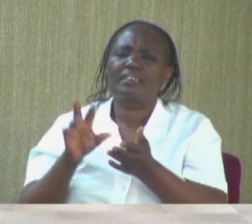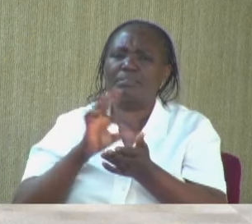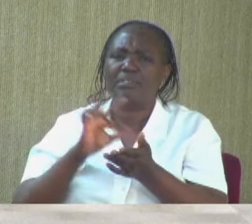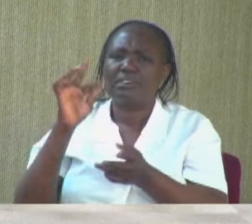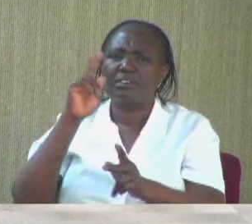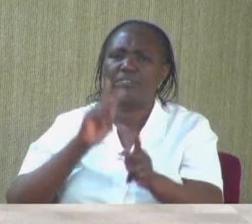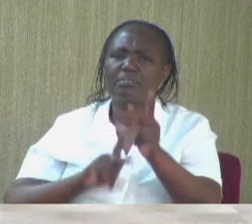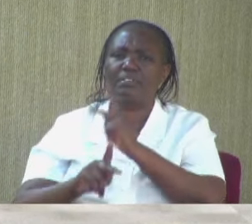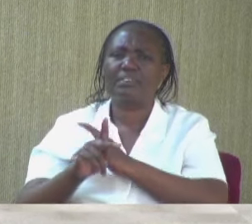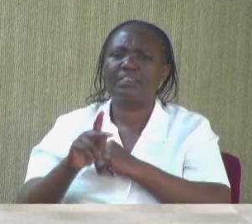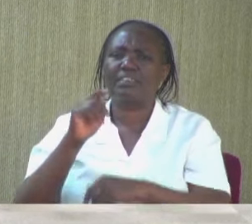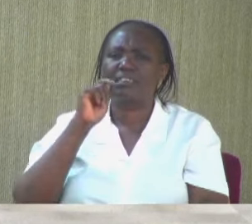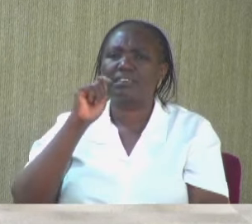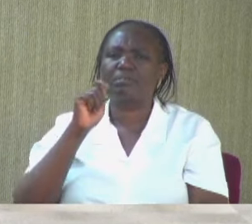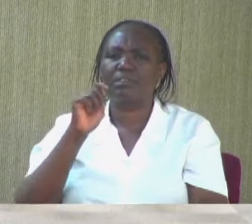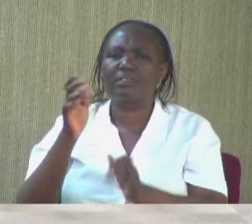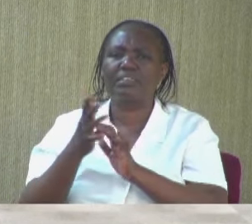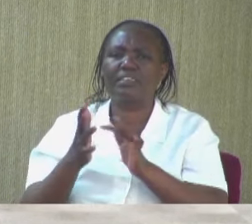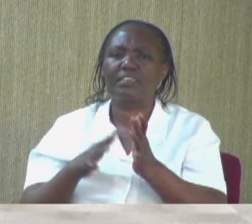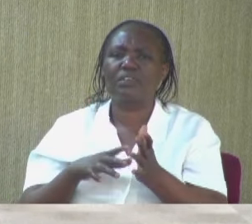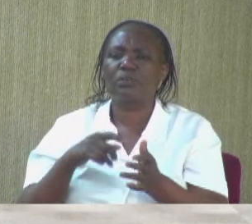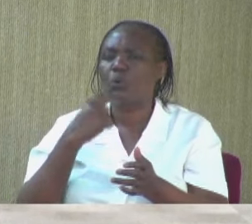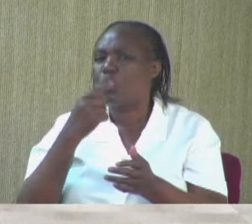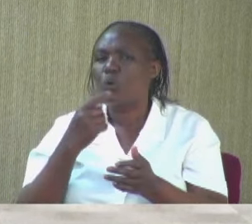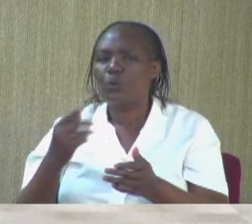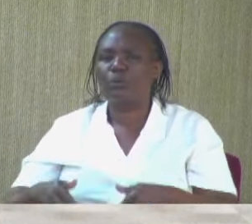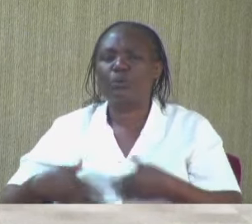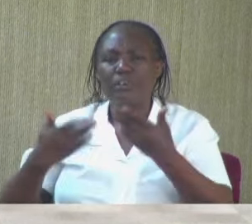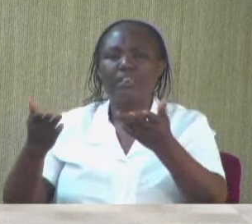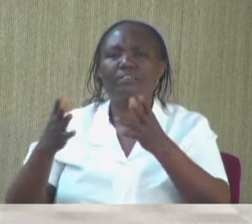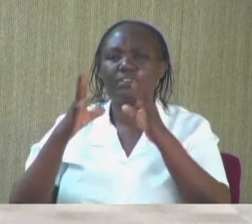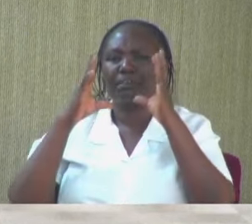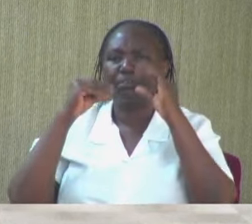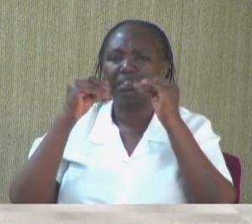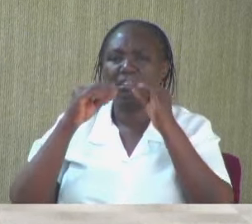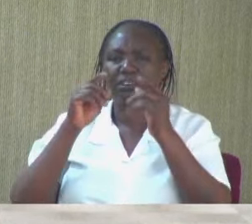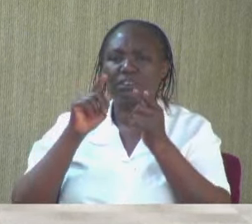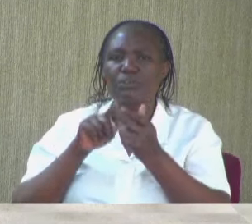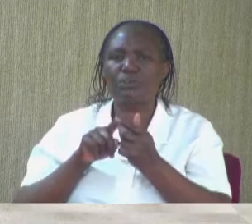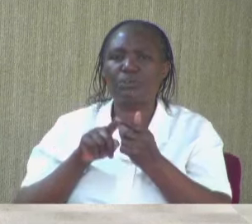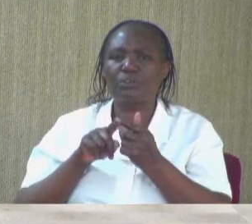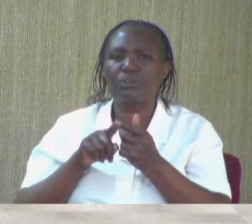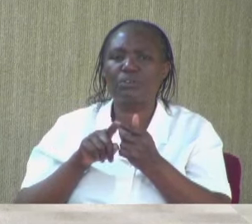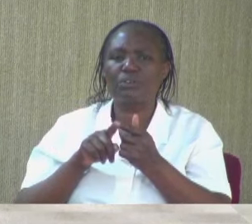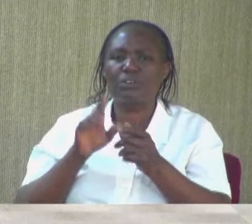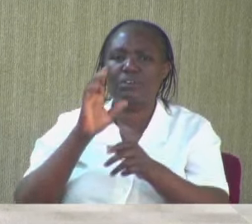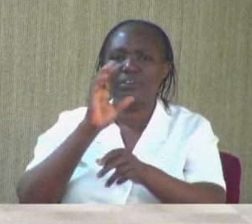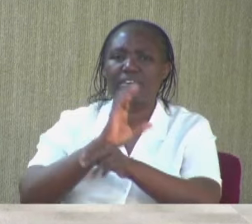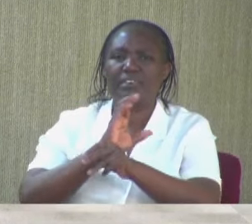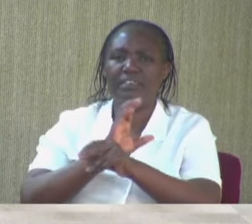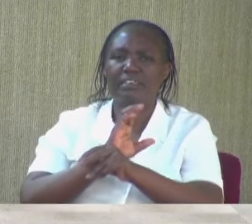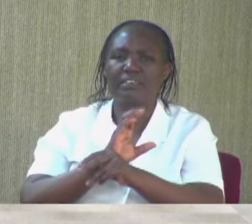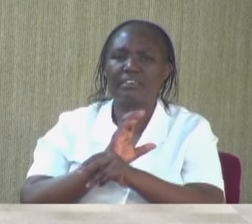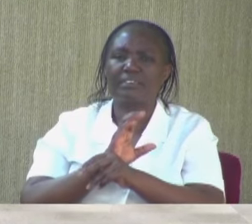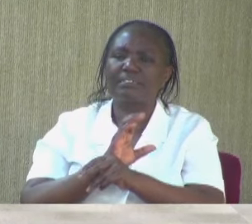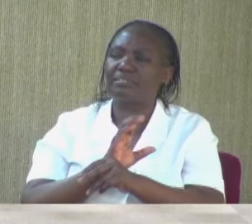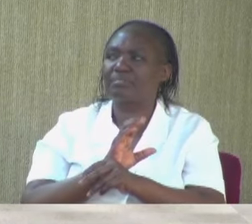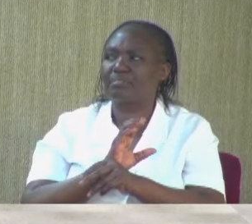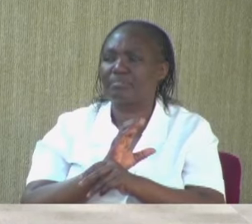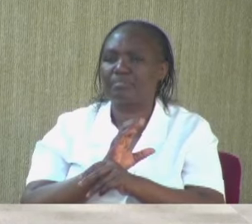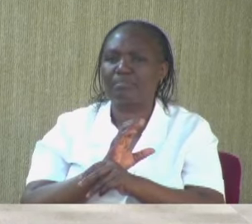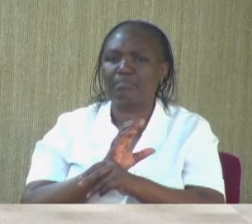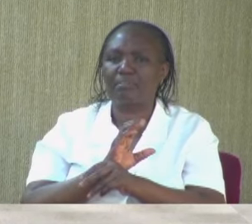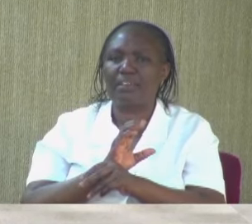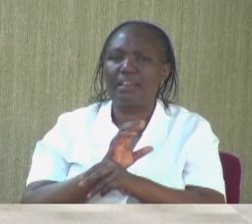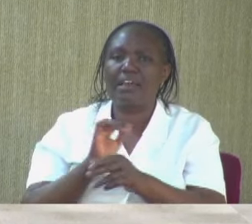testimony of Jesus, to whom was he supposed to give the messages to? To the churches, it says. Are you saying